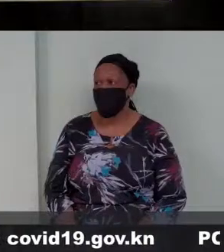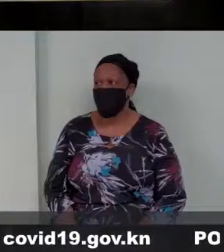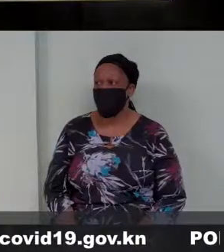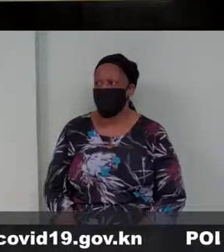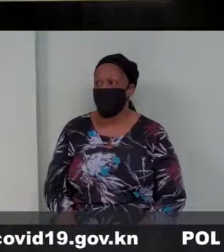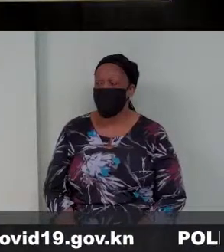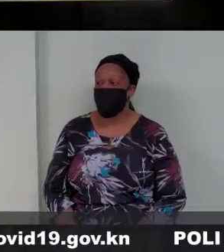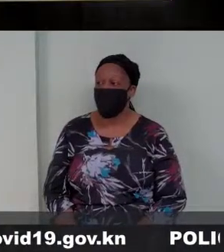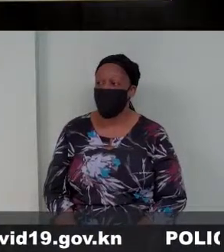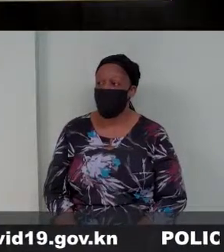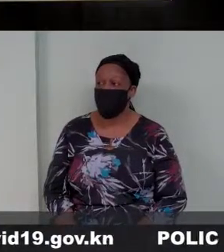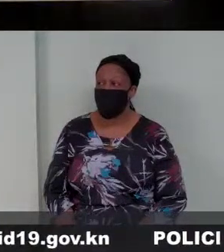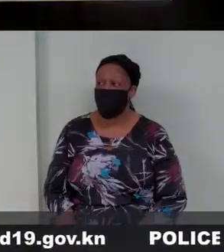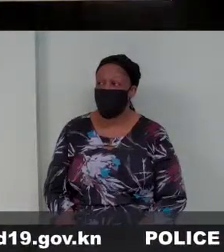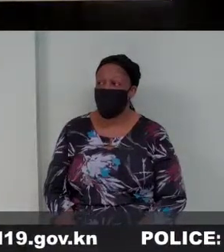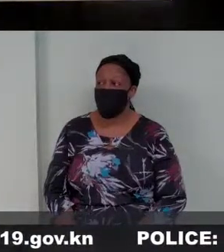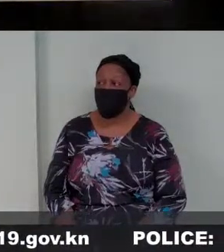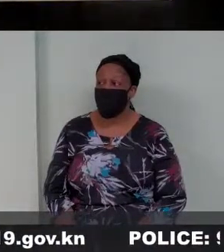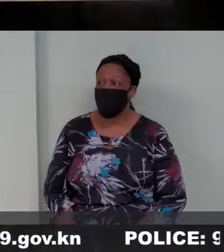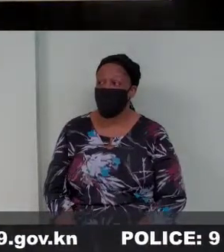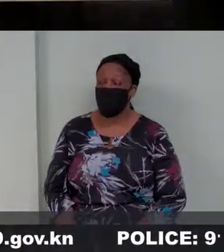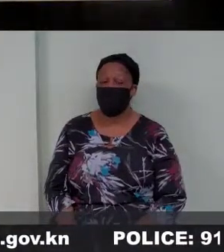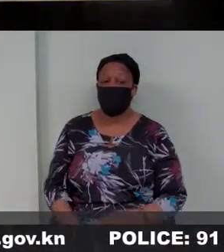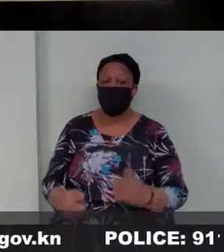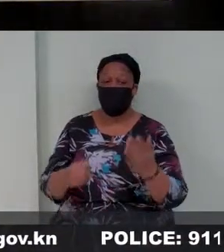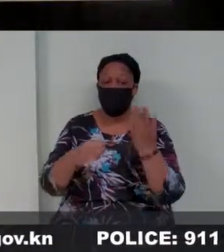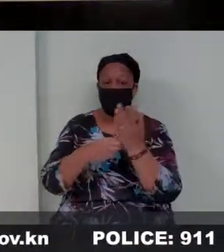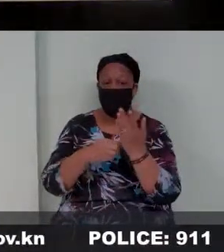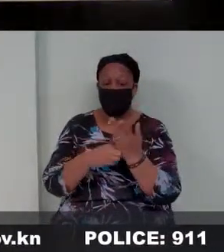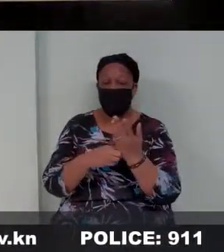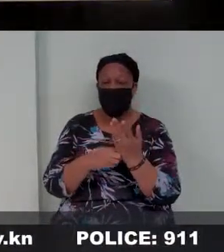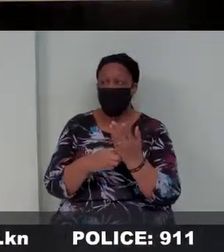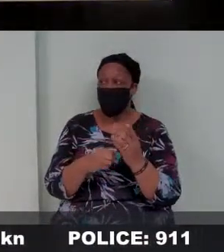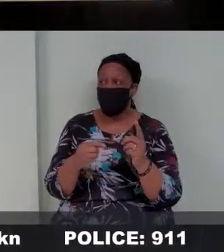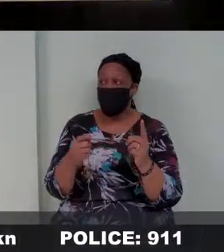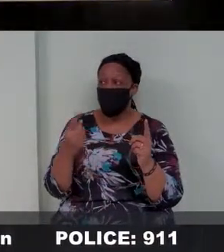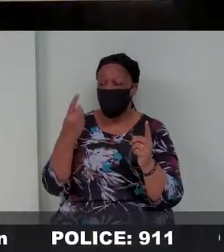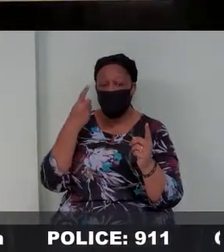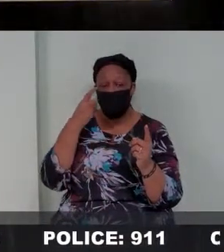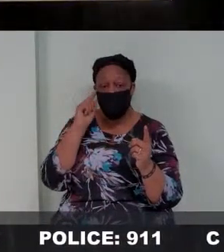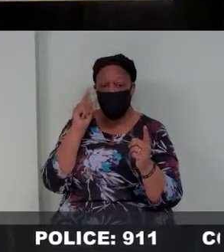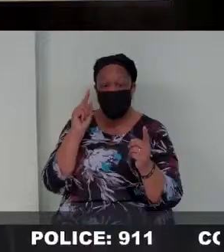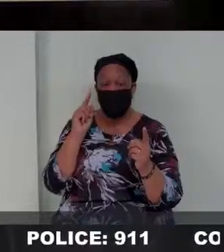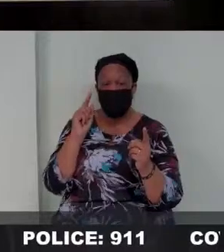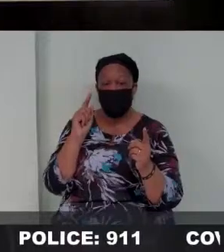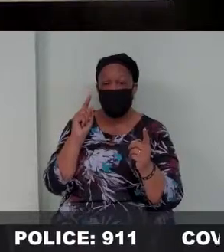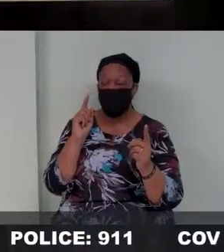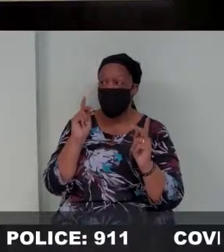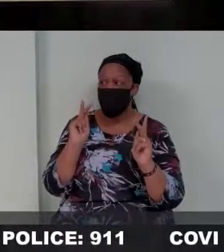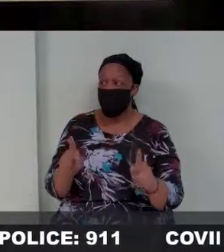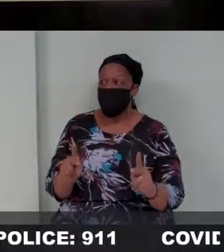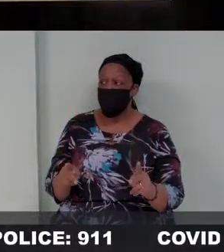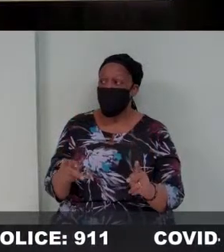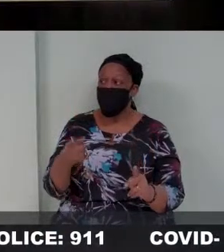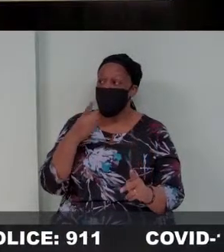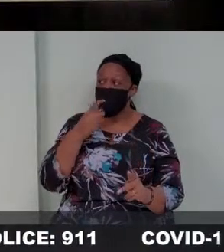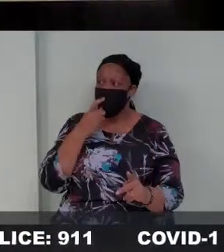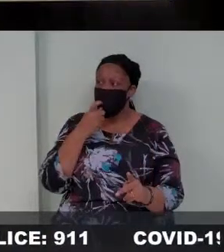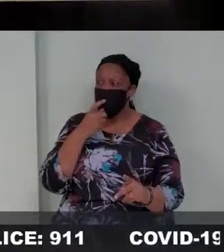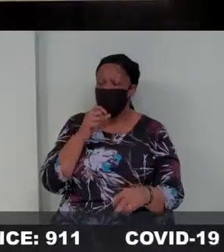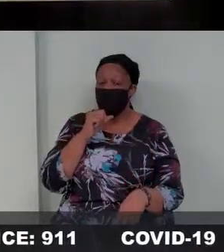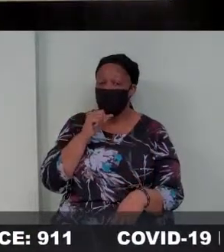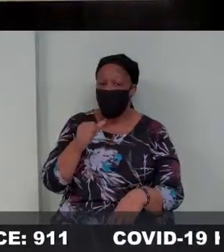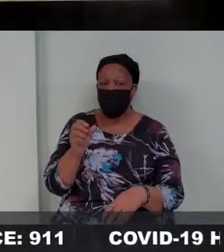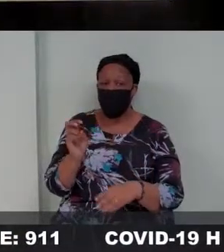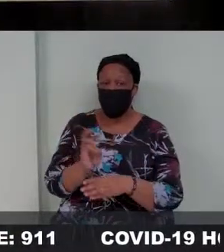Superintendent Henry, ticketing was introduced to the public a few months ago for persons who are not seen